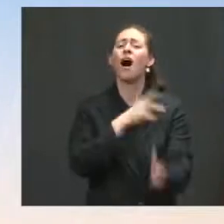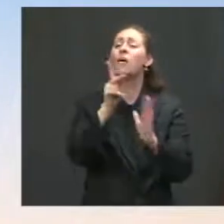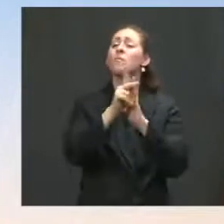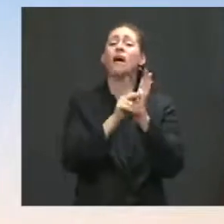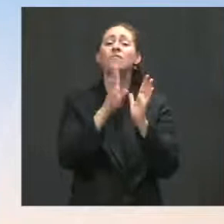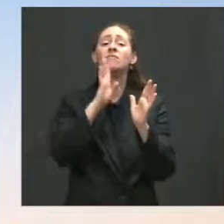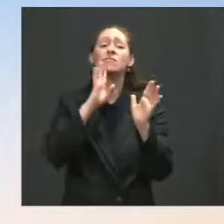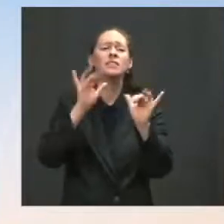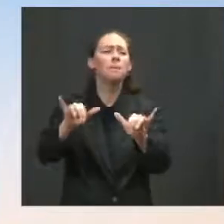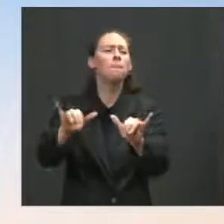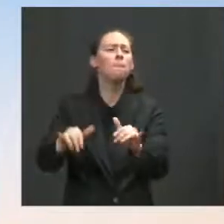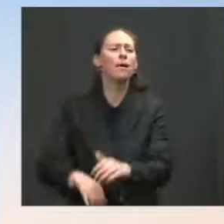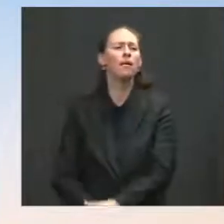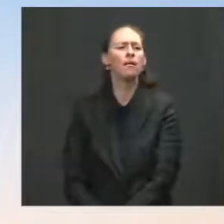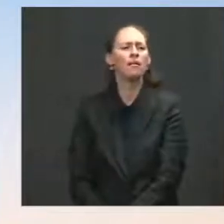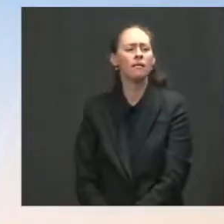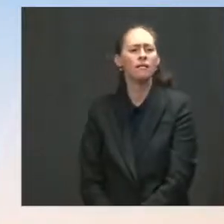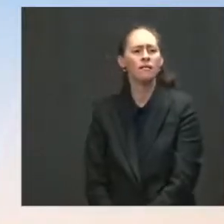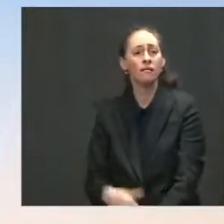another question? Yes.